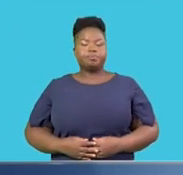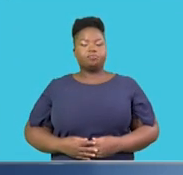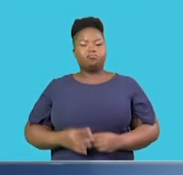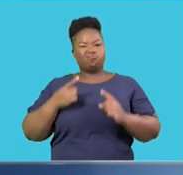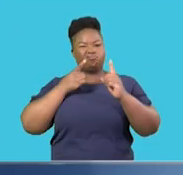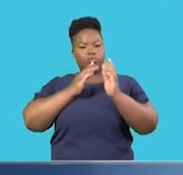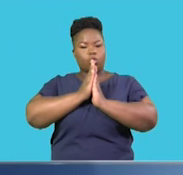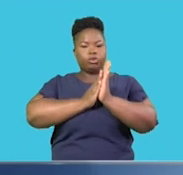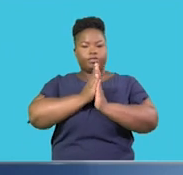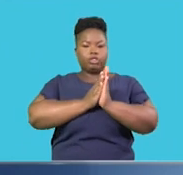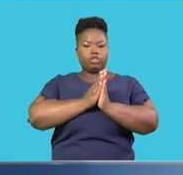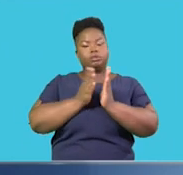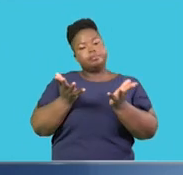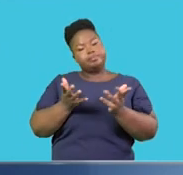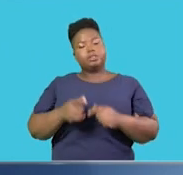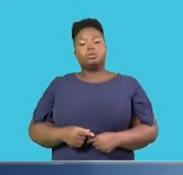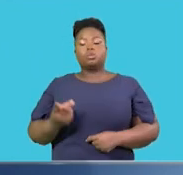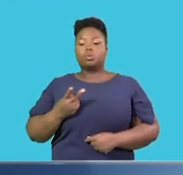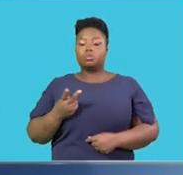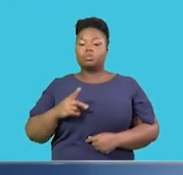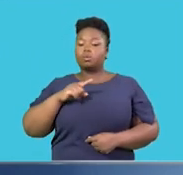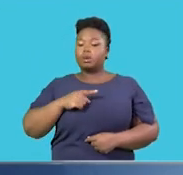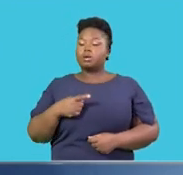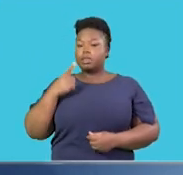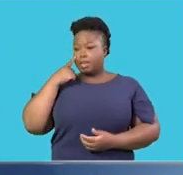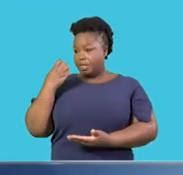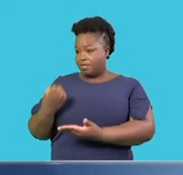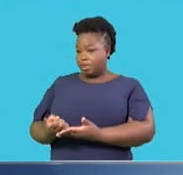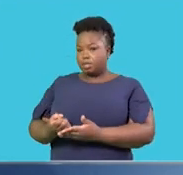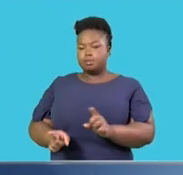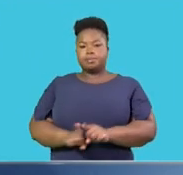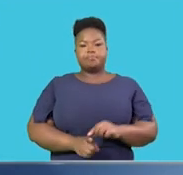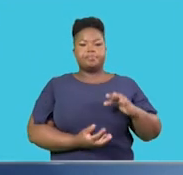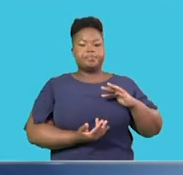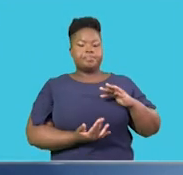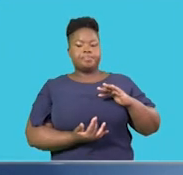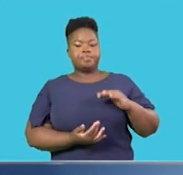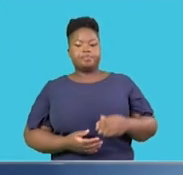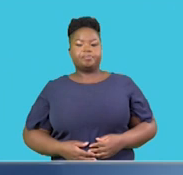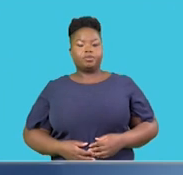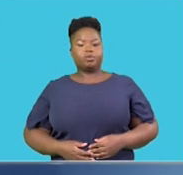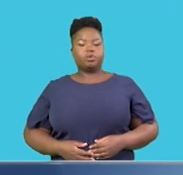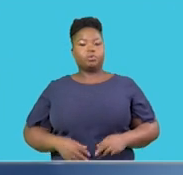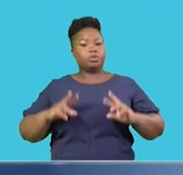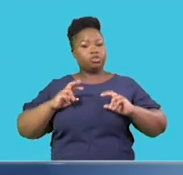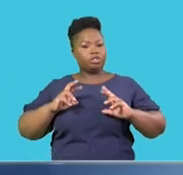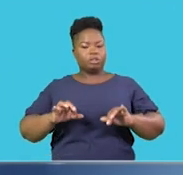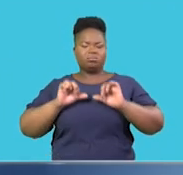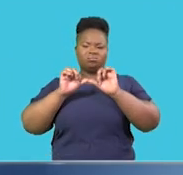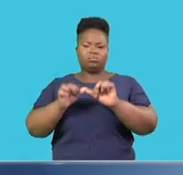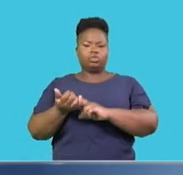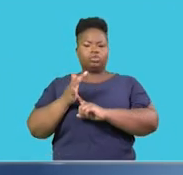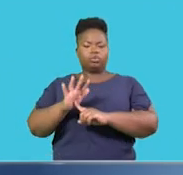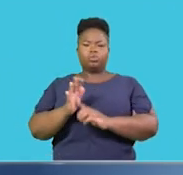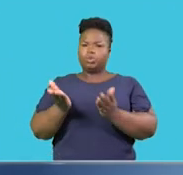except for the legal part, are grounded on both evidence and aspirations. Both research has consistently shown